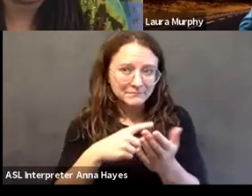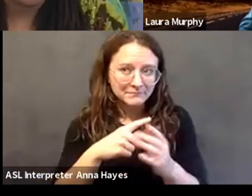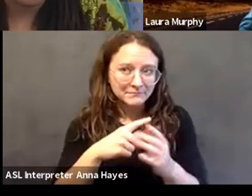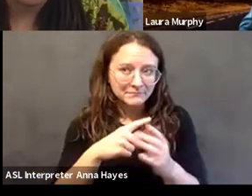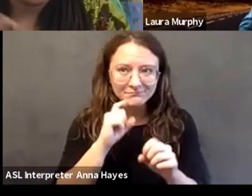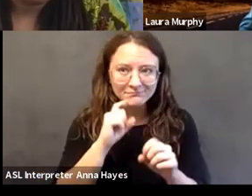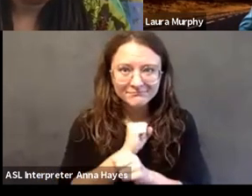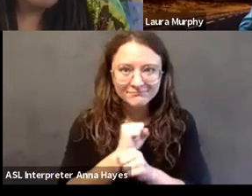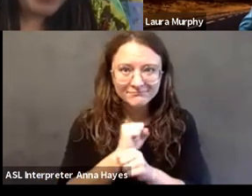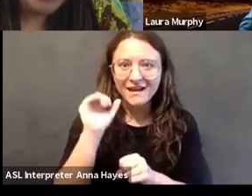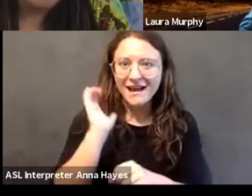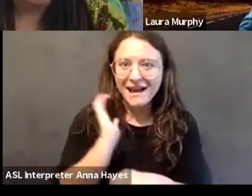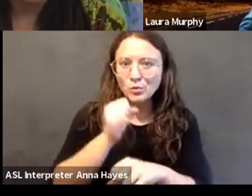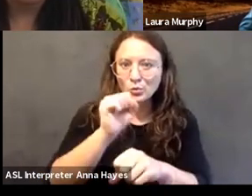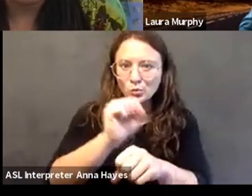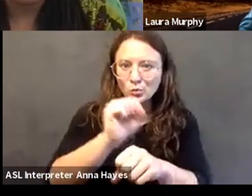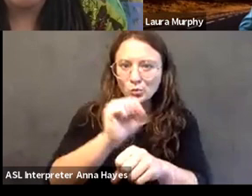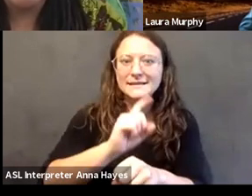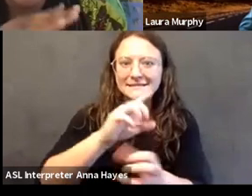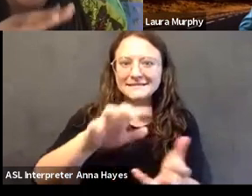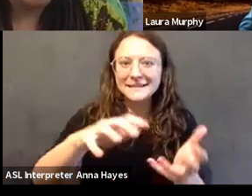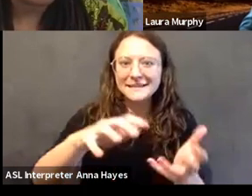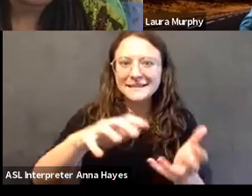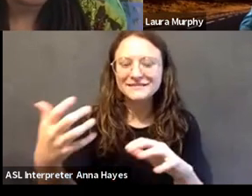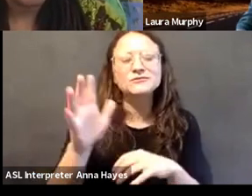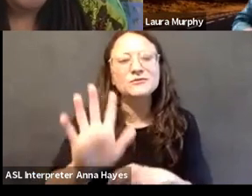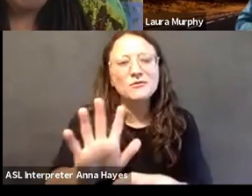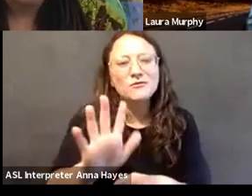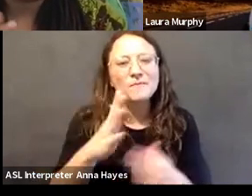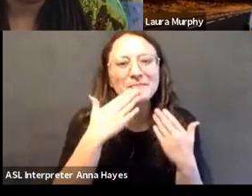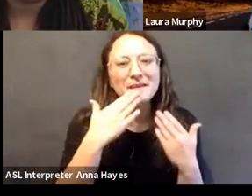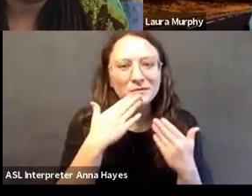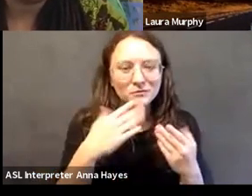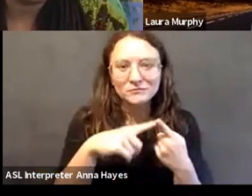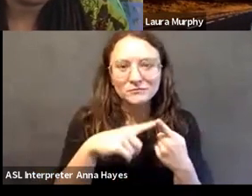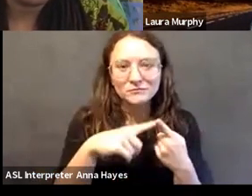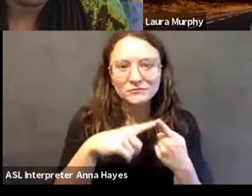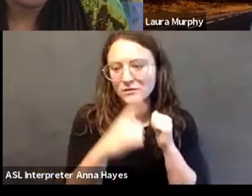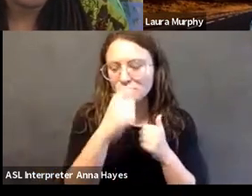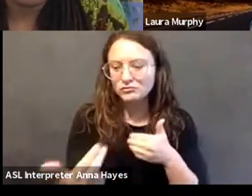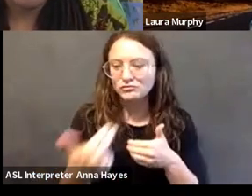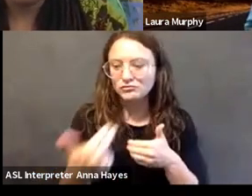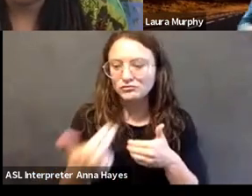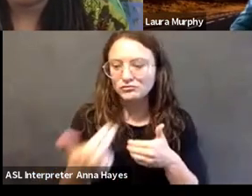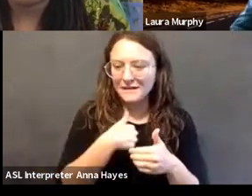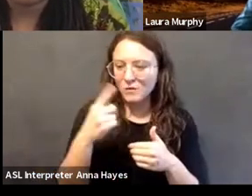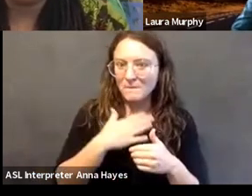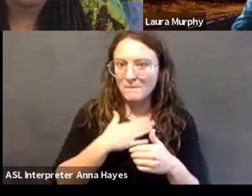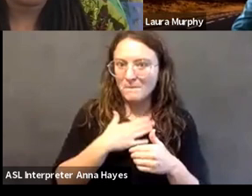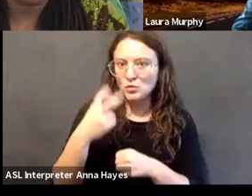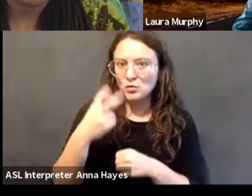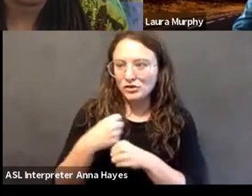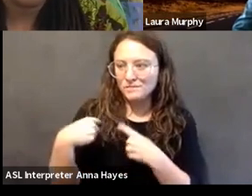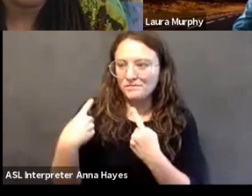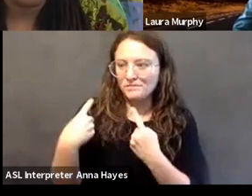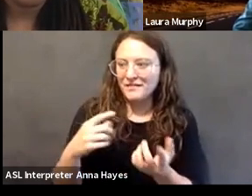thank people who joined me on this 2-year chaotic experimental journey. And I look